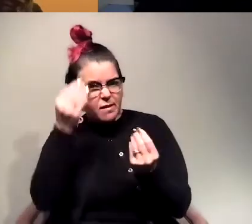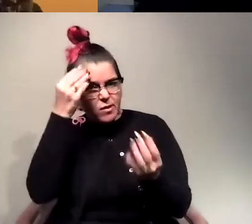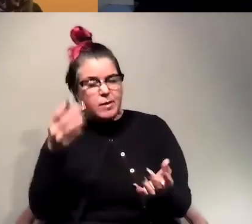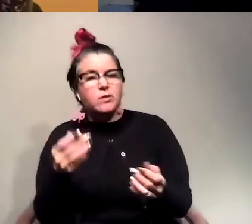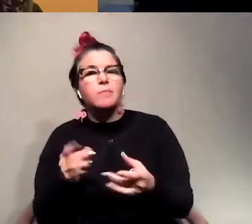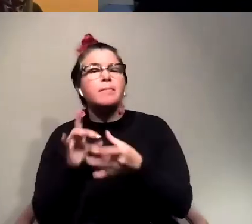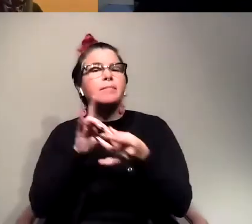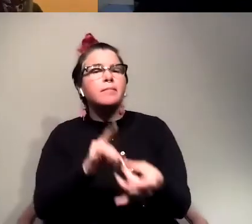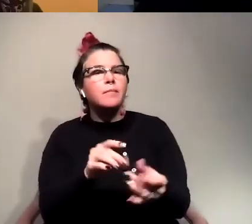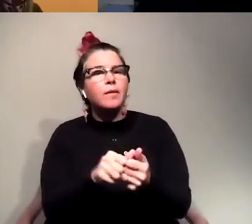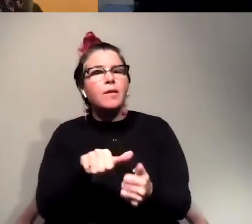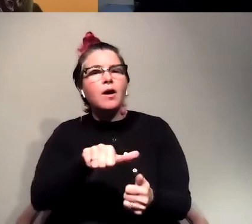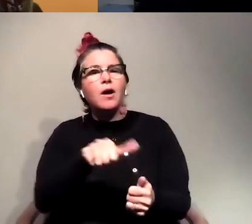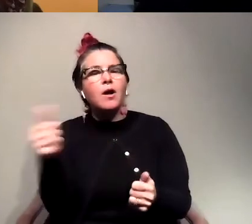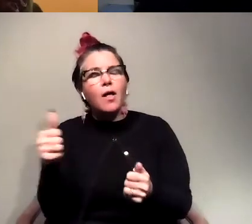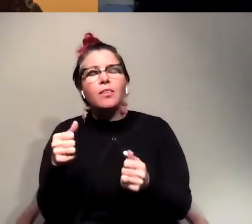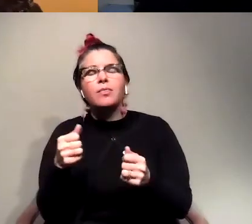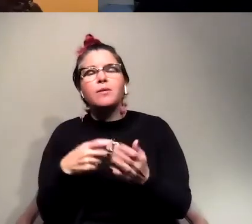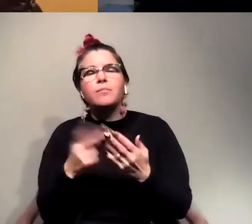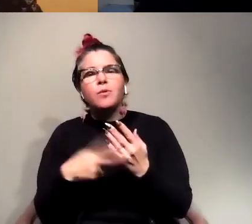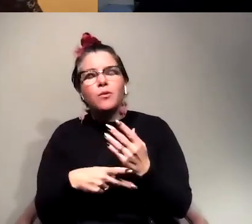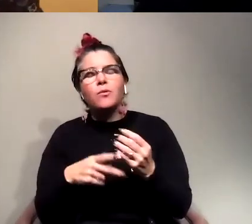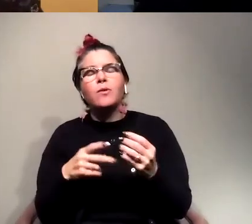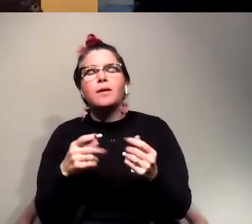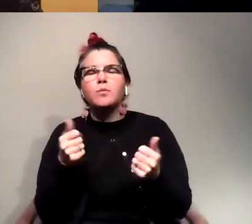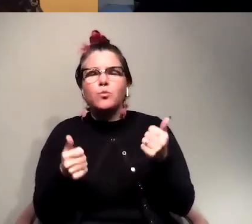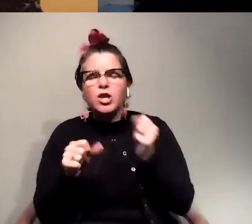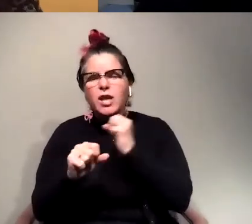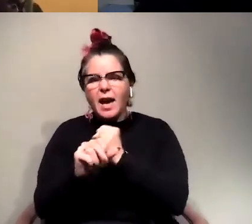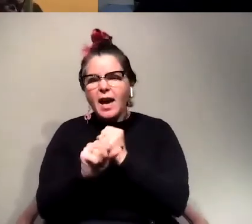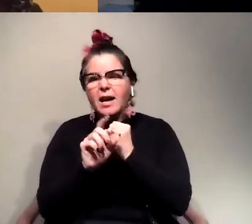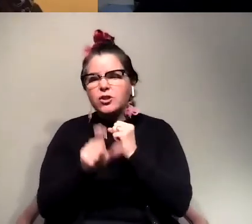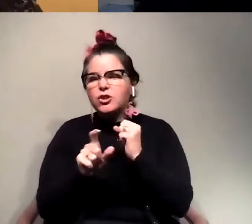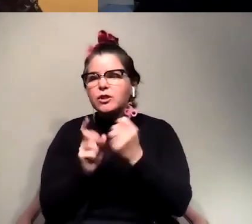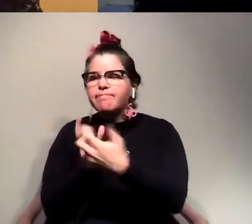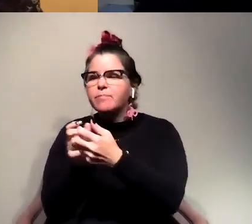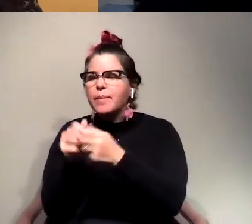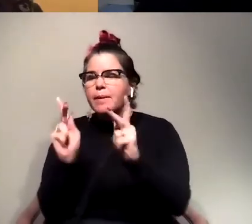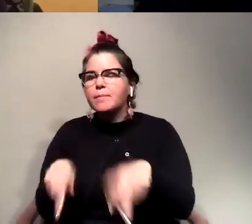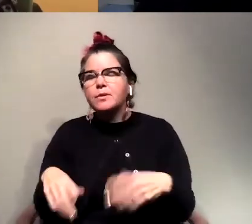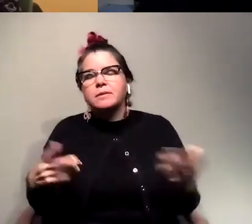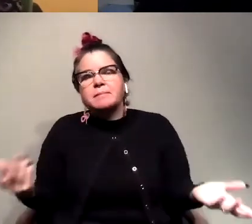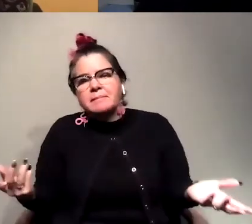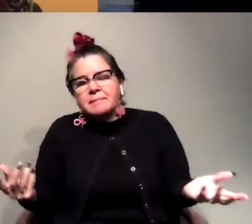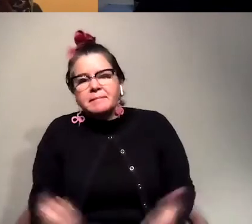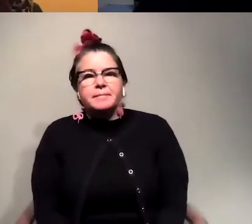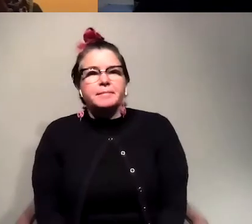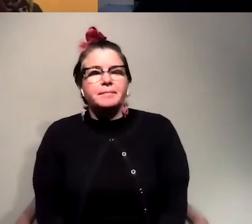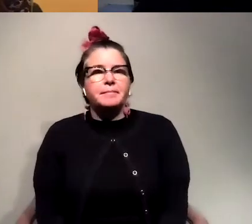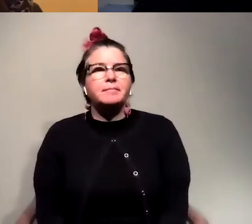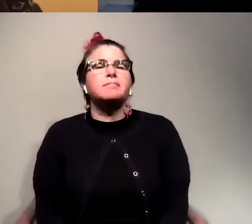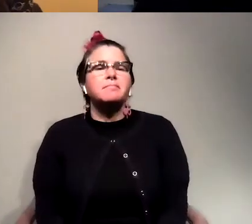into another program that figures out what ad to deliver to somebody. Yeah. Sounds